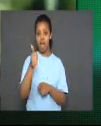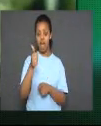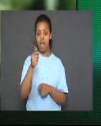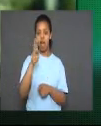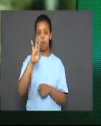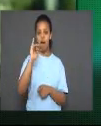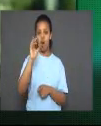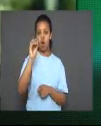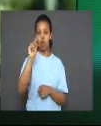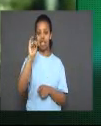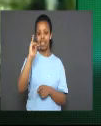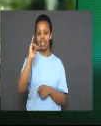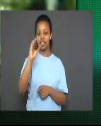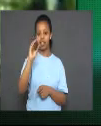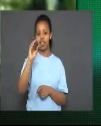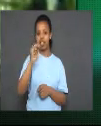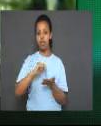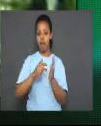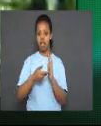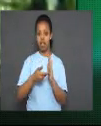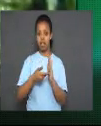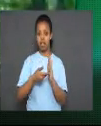non-living part of an ecosystem.